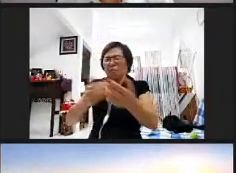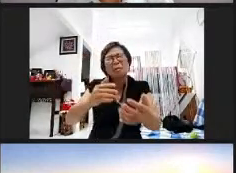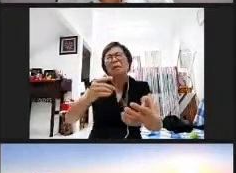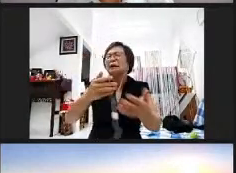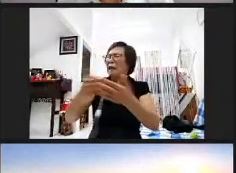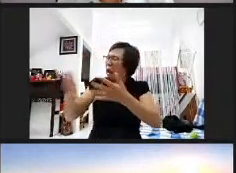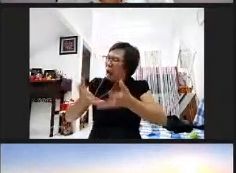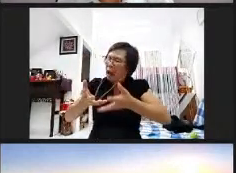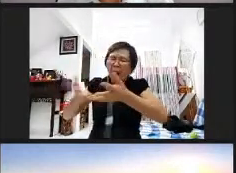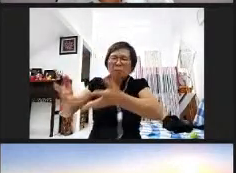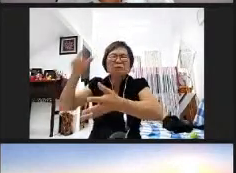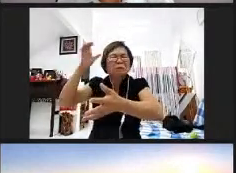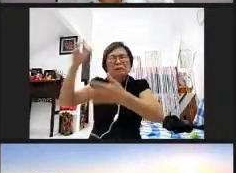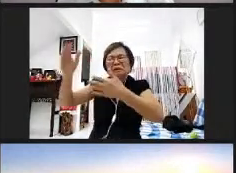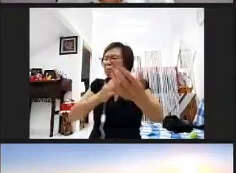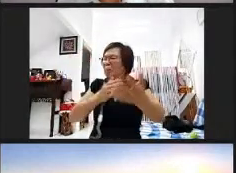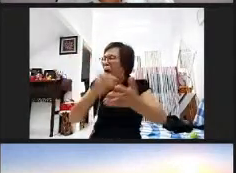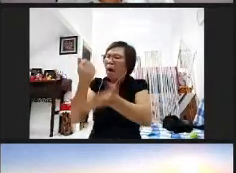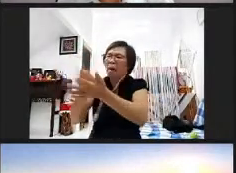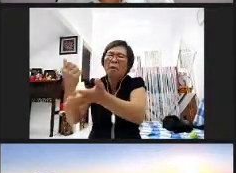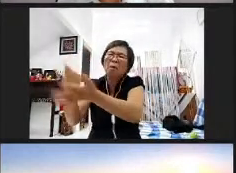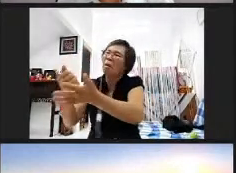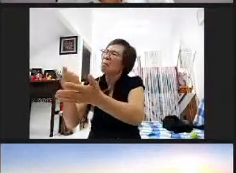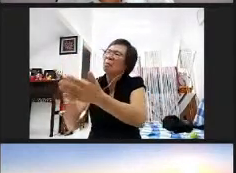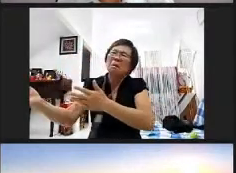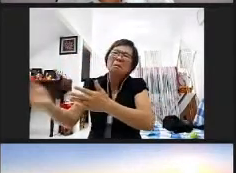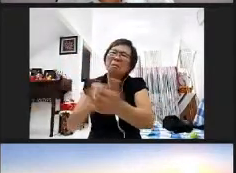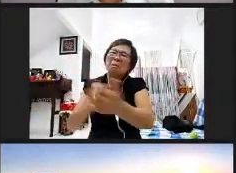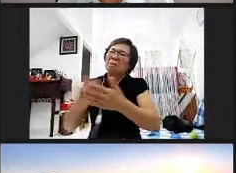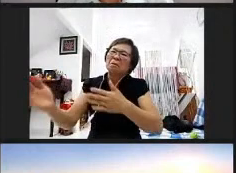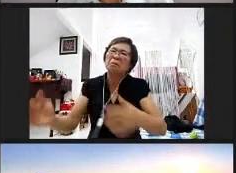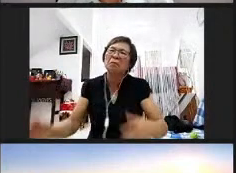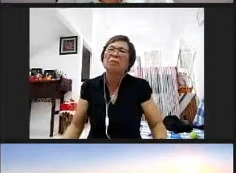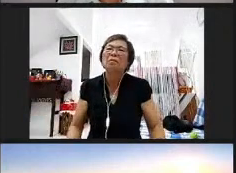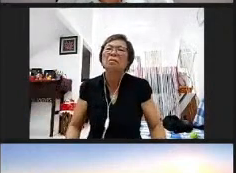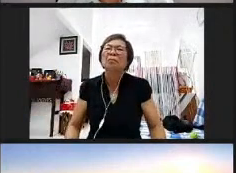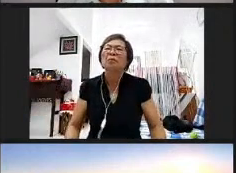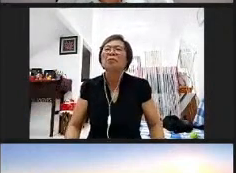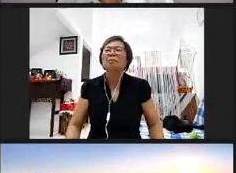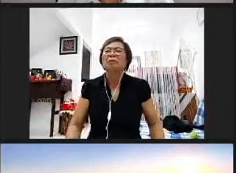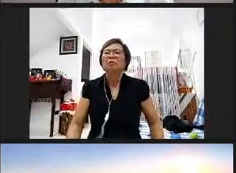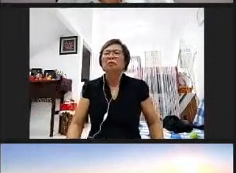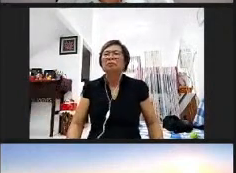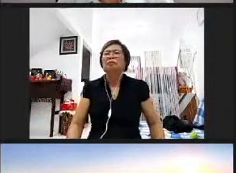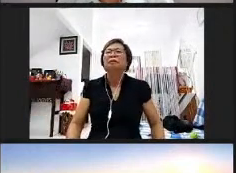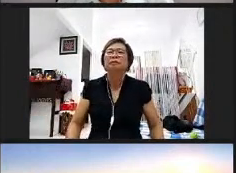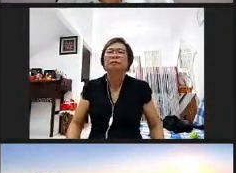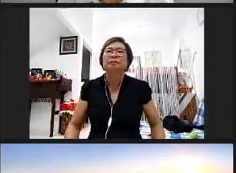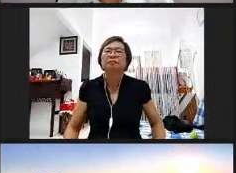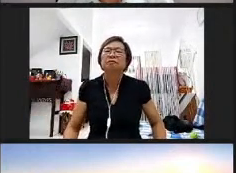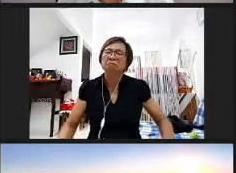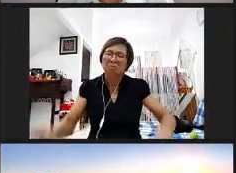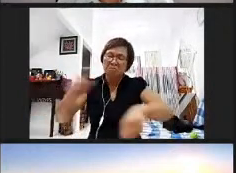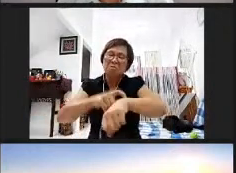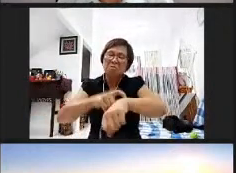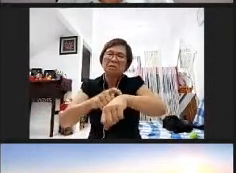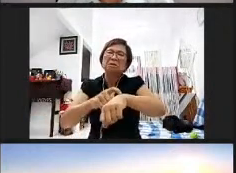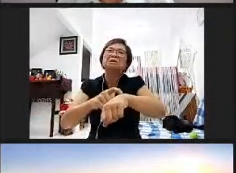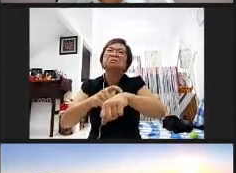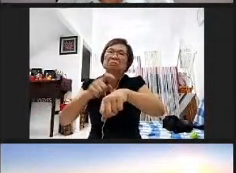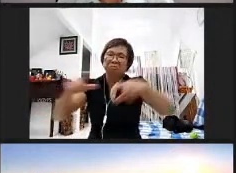very good thing to see. during these difficult times.